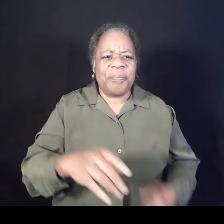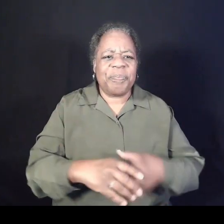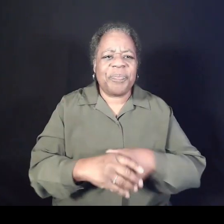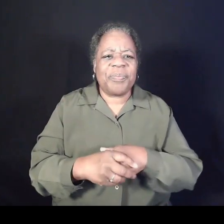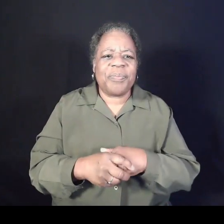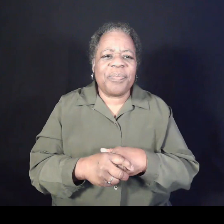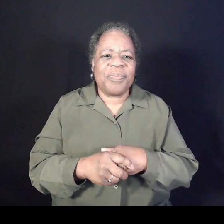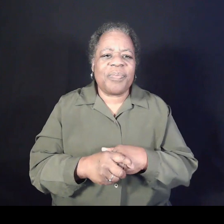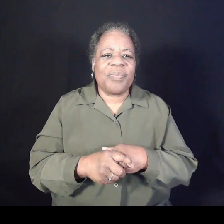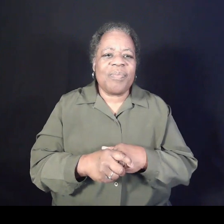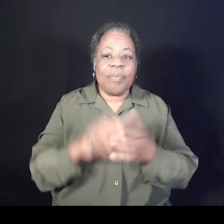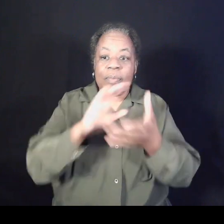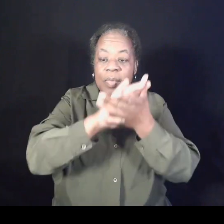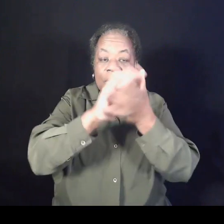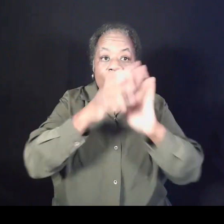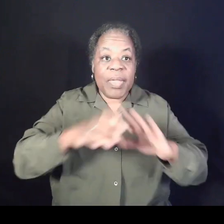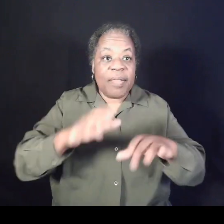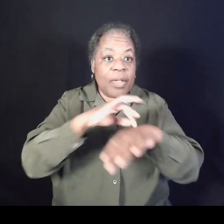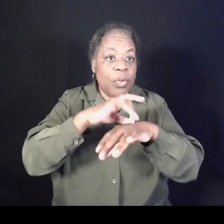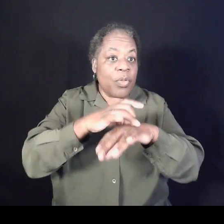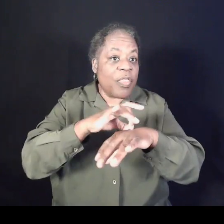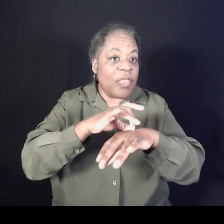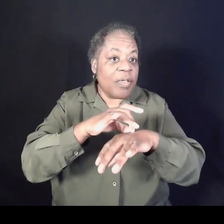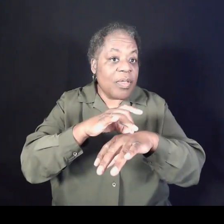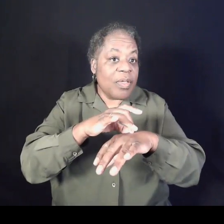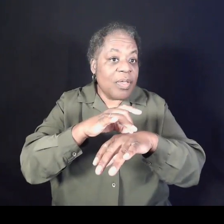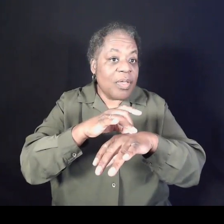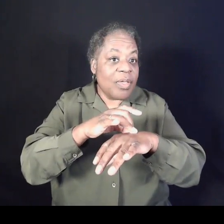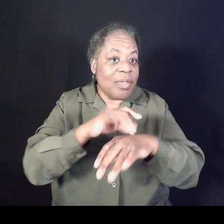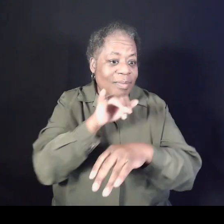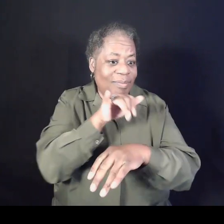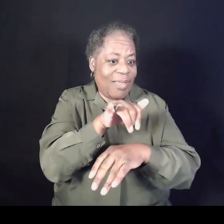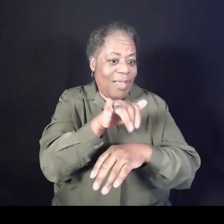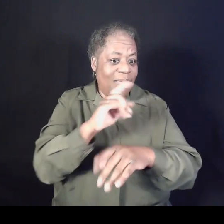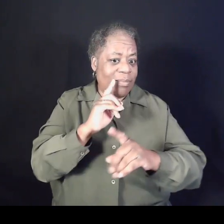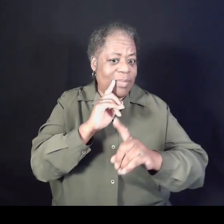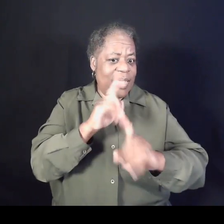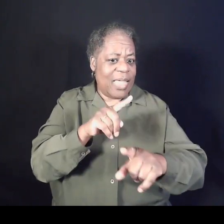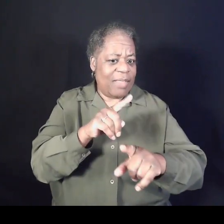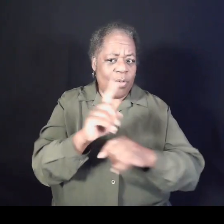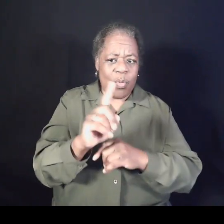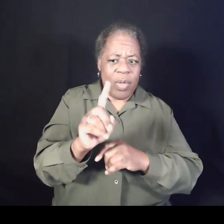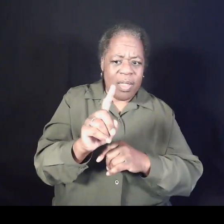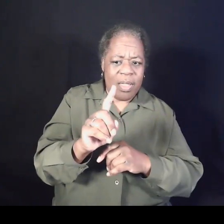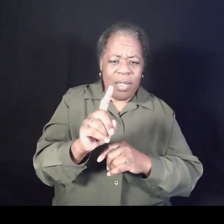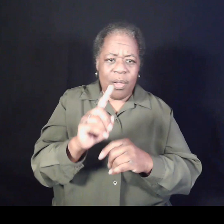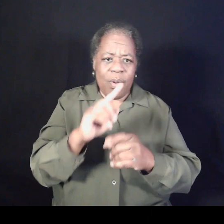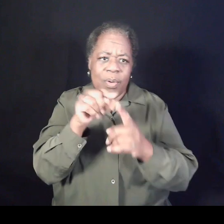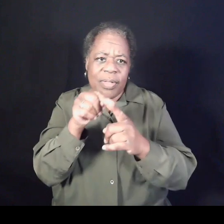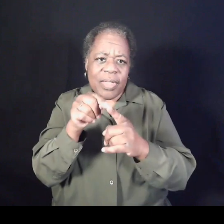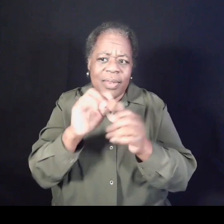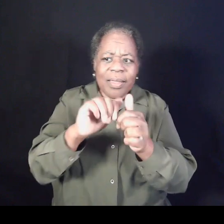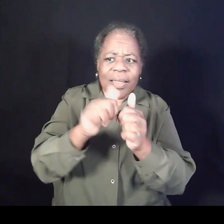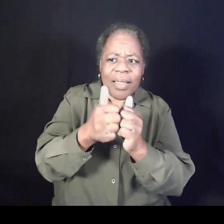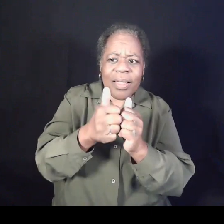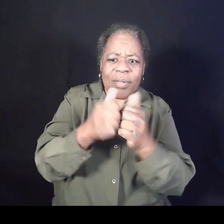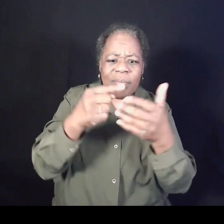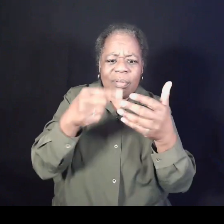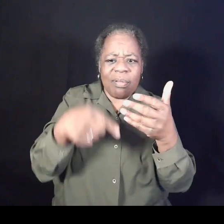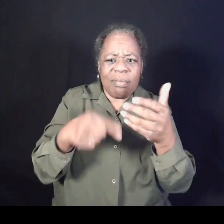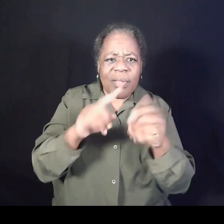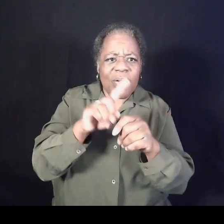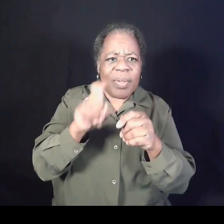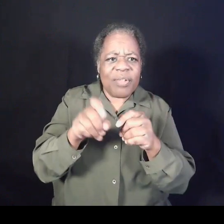When it comes to peace on earth, the answer to the where and the when and the how questions is a